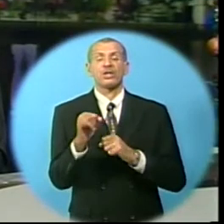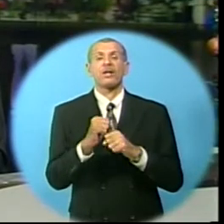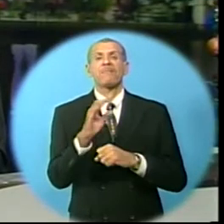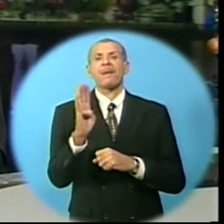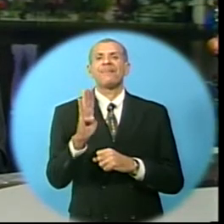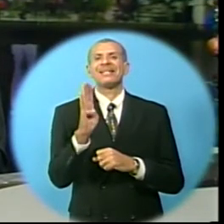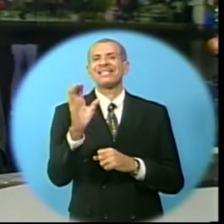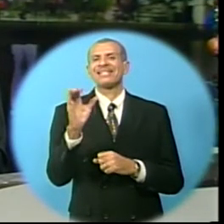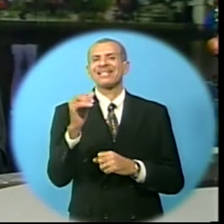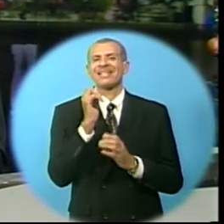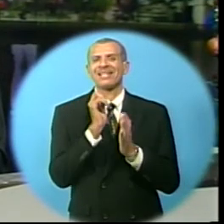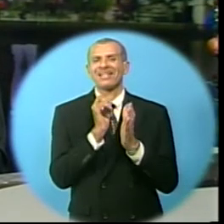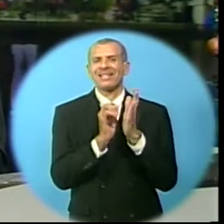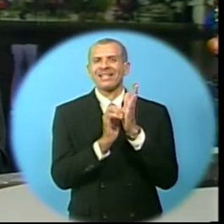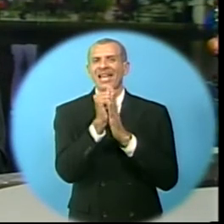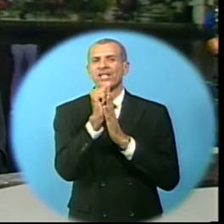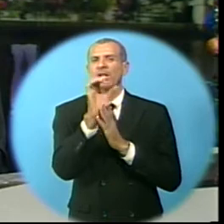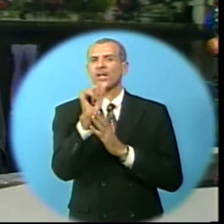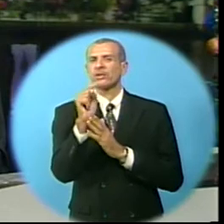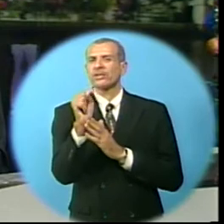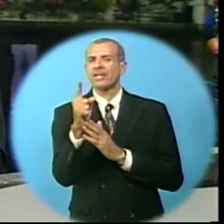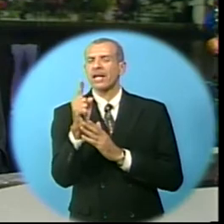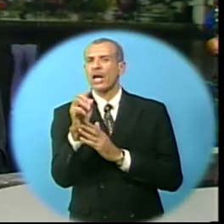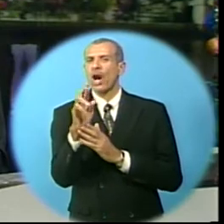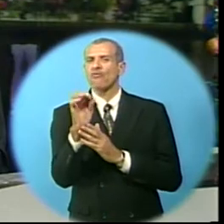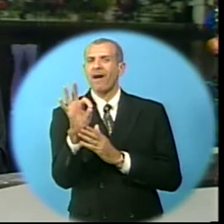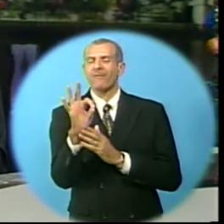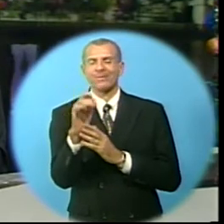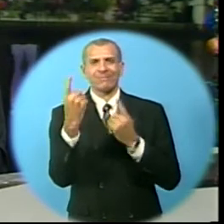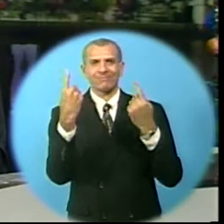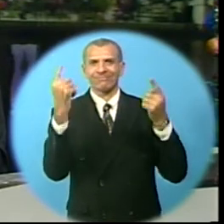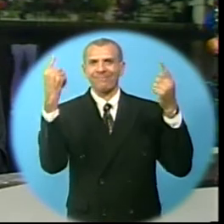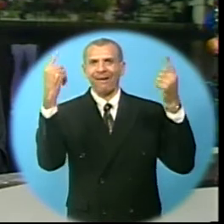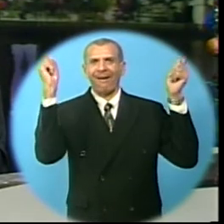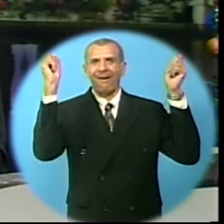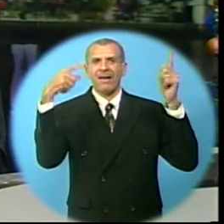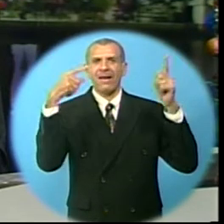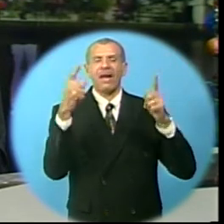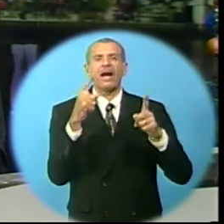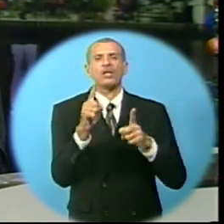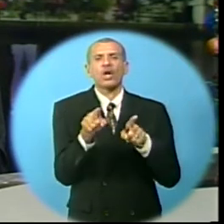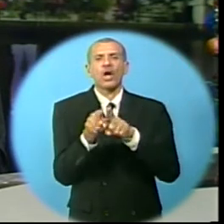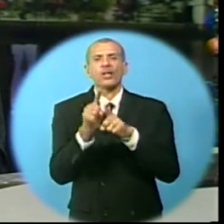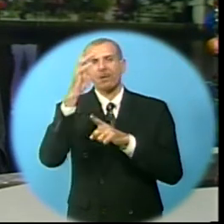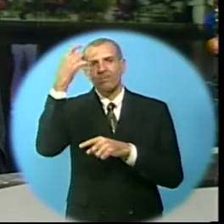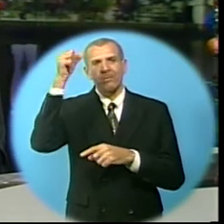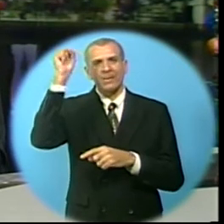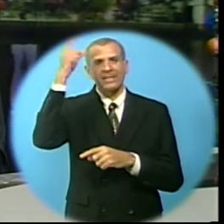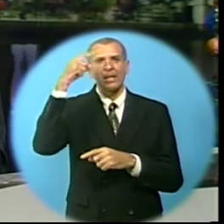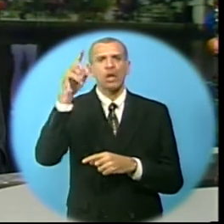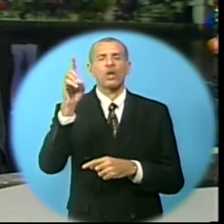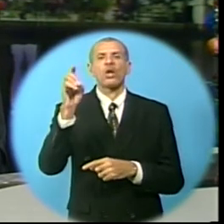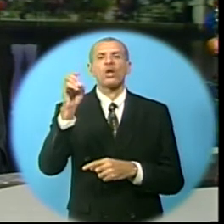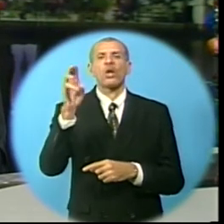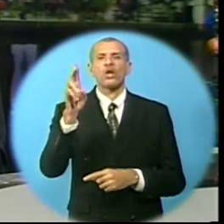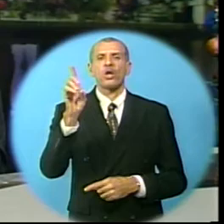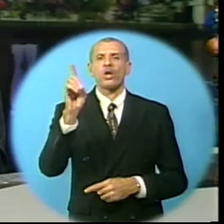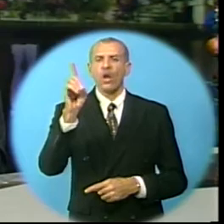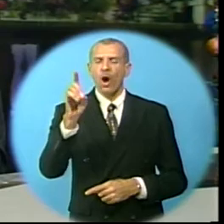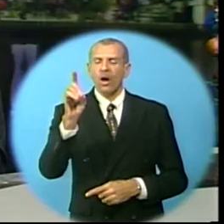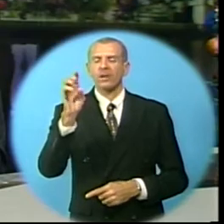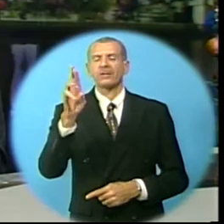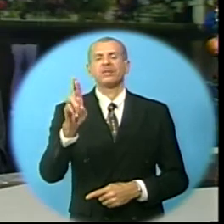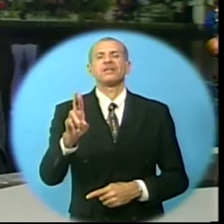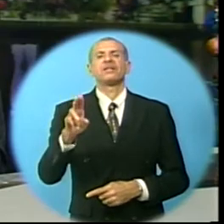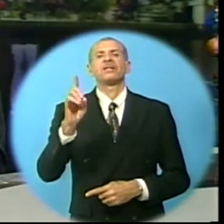This year's Barbados Cancer Society raffle has been a massive success. This is Dorothy Cook Johnson. She was